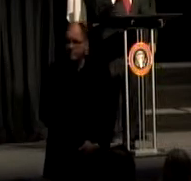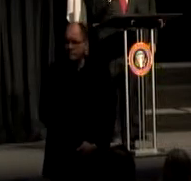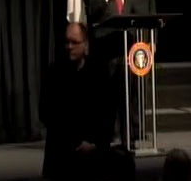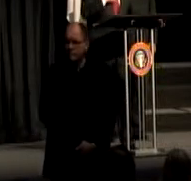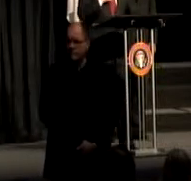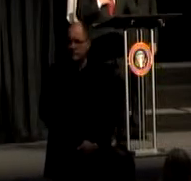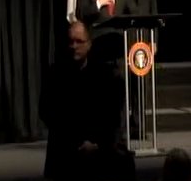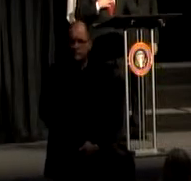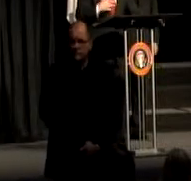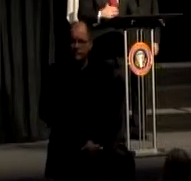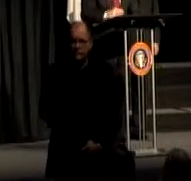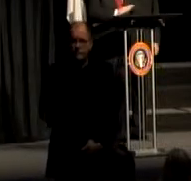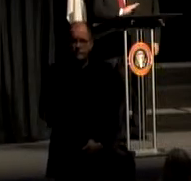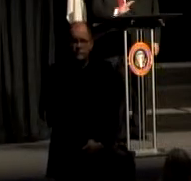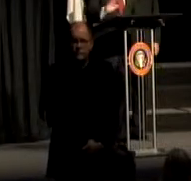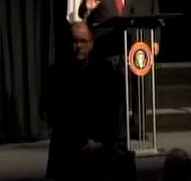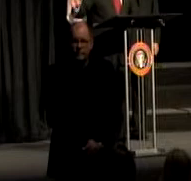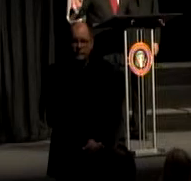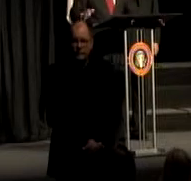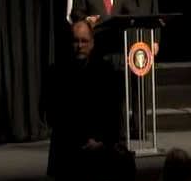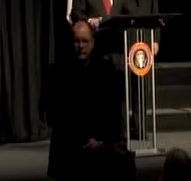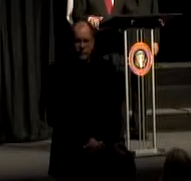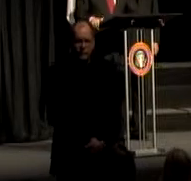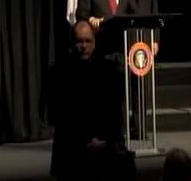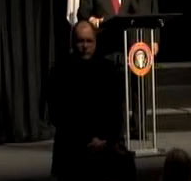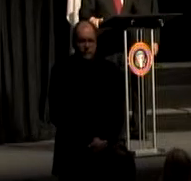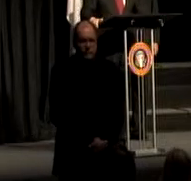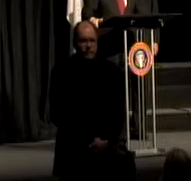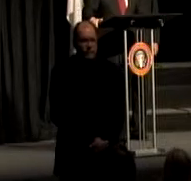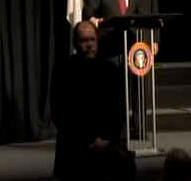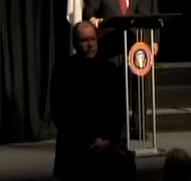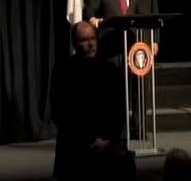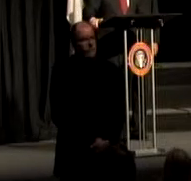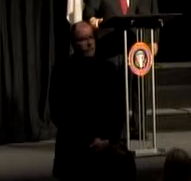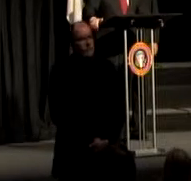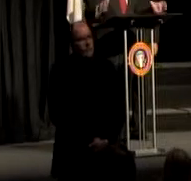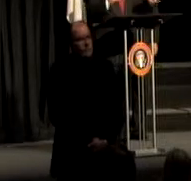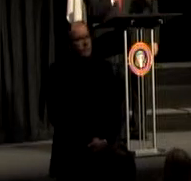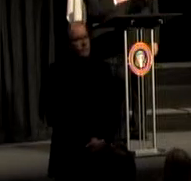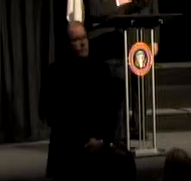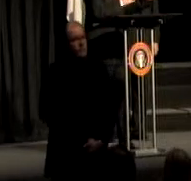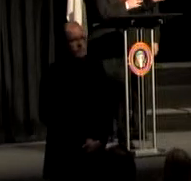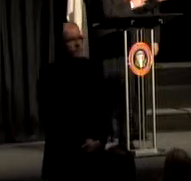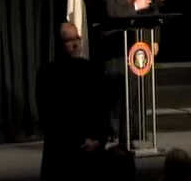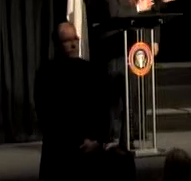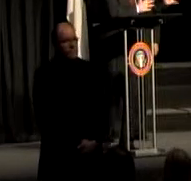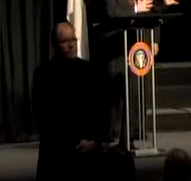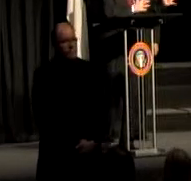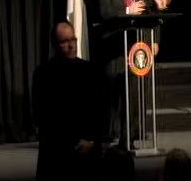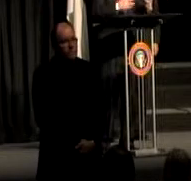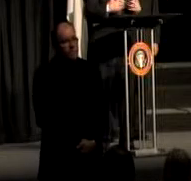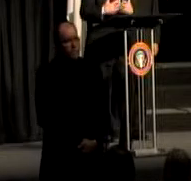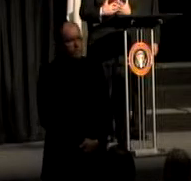and knowing that the purpose that God has given to me is greater than anything that I could ever comprehend. So if we know that